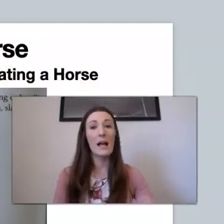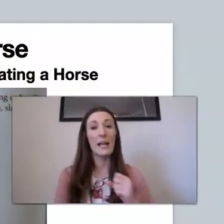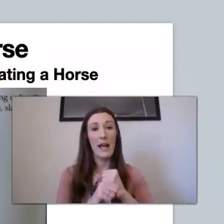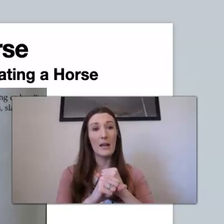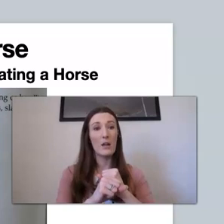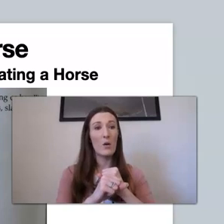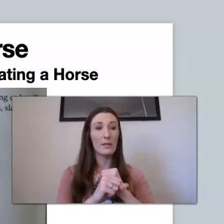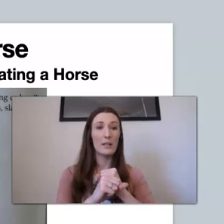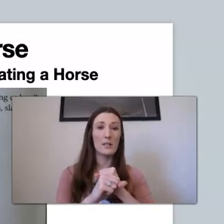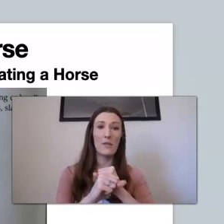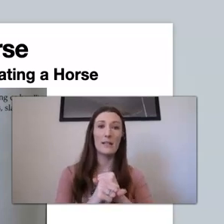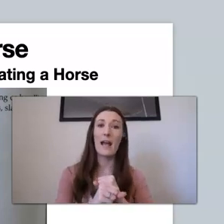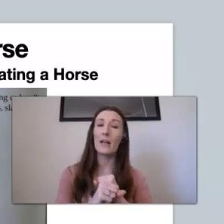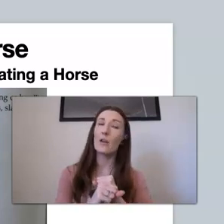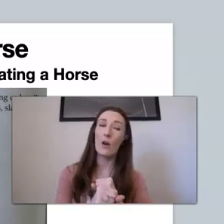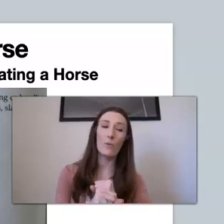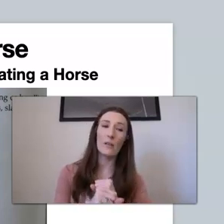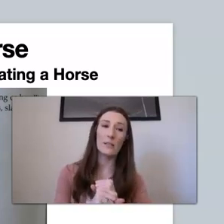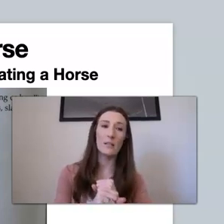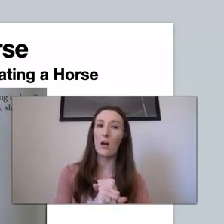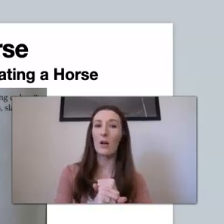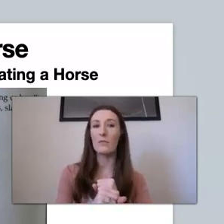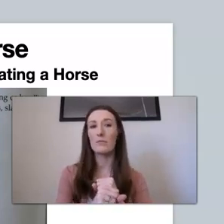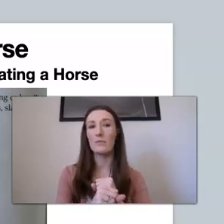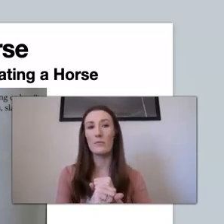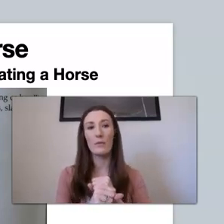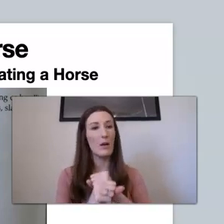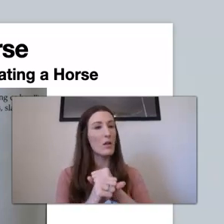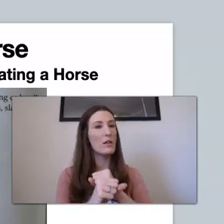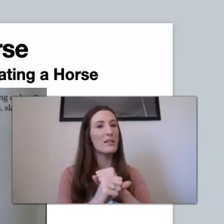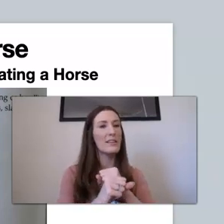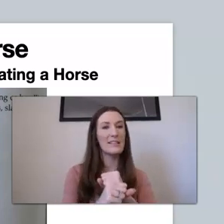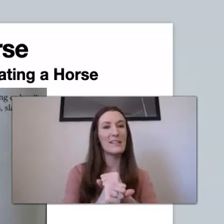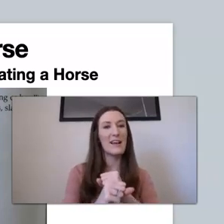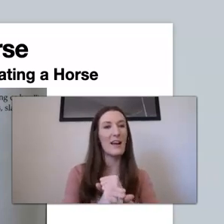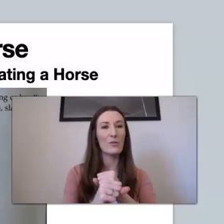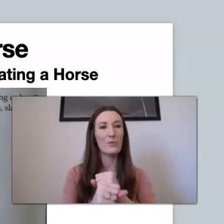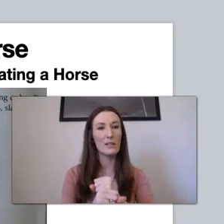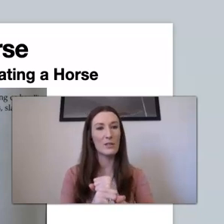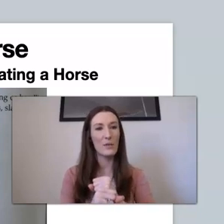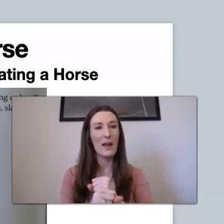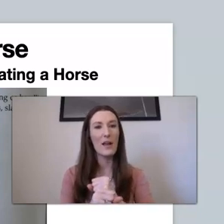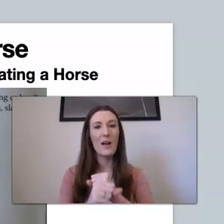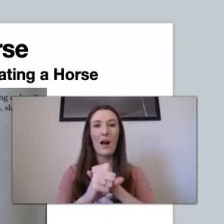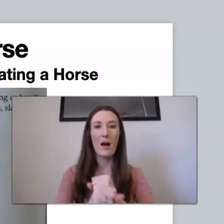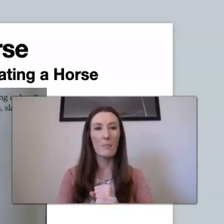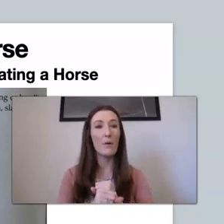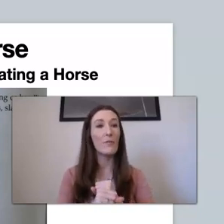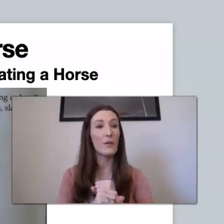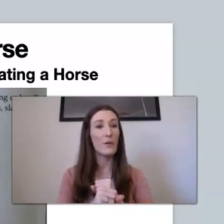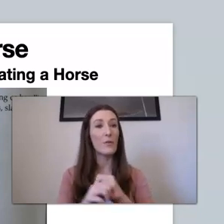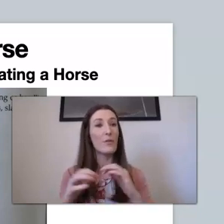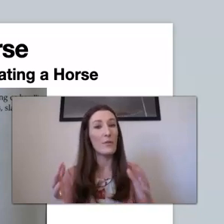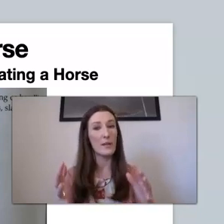Okay, again, holding onto the reins. I know this is not real. This is not how you really do it,